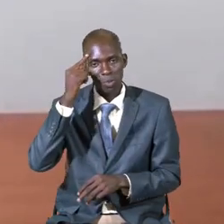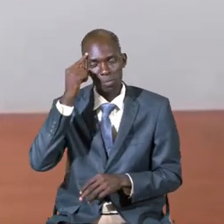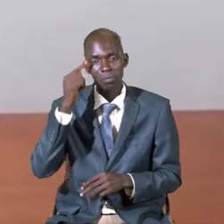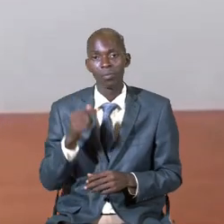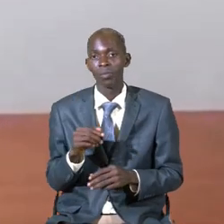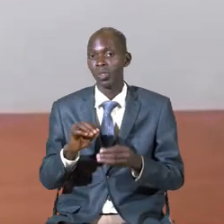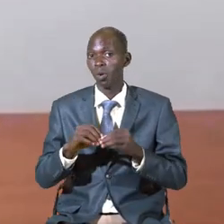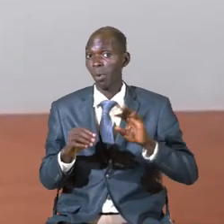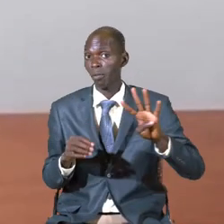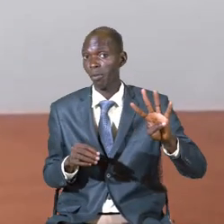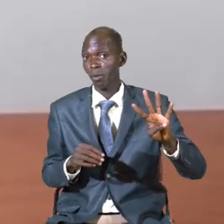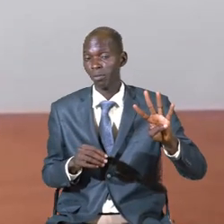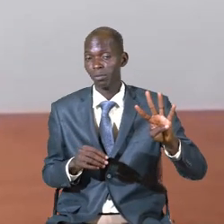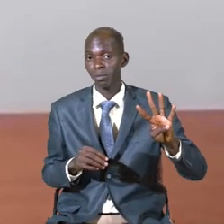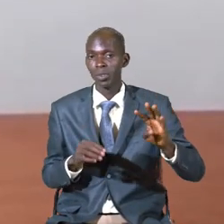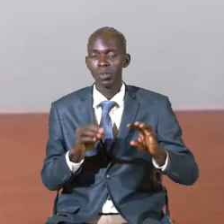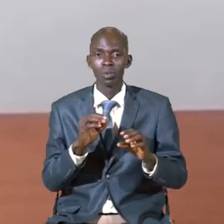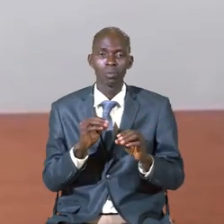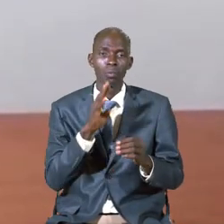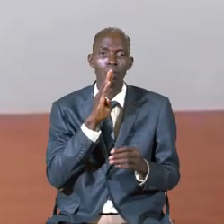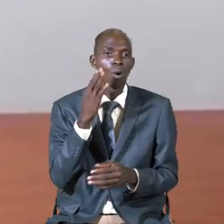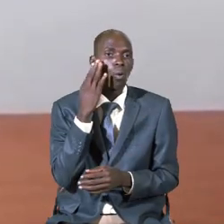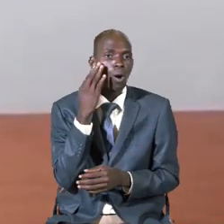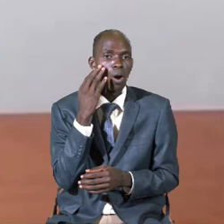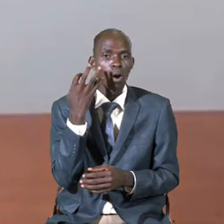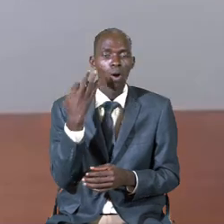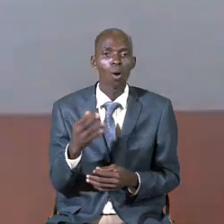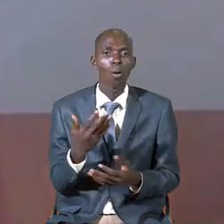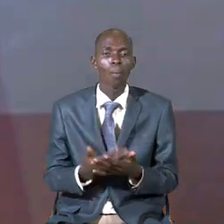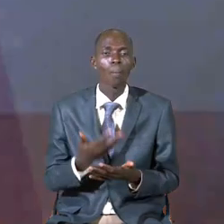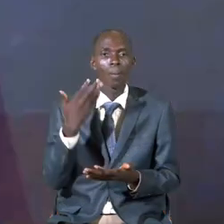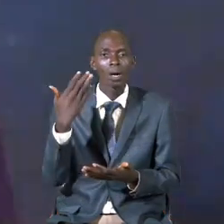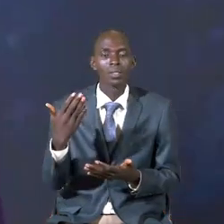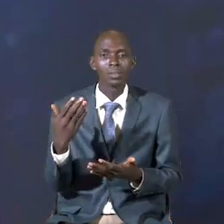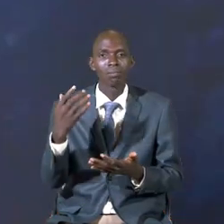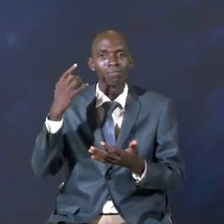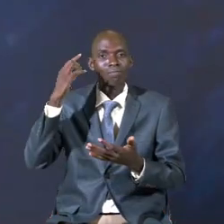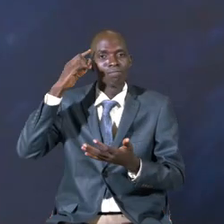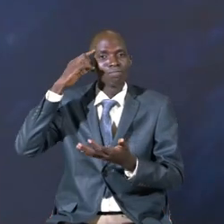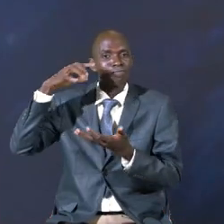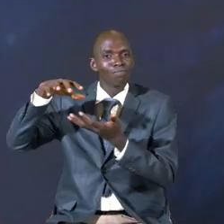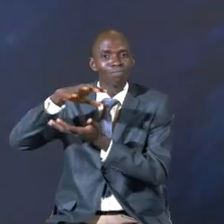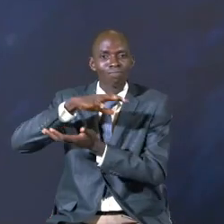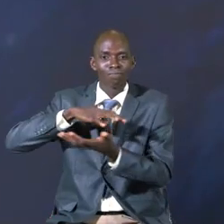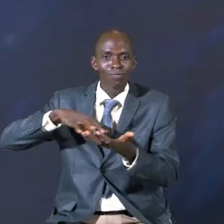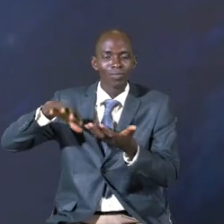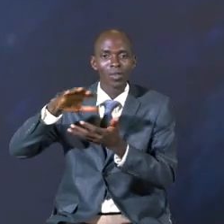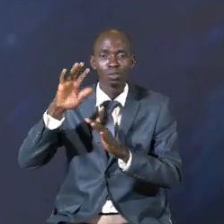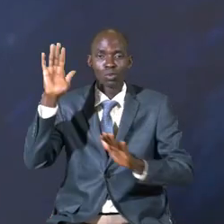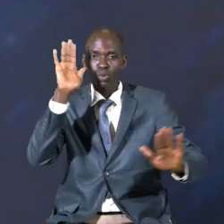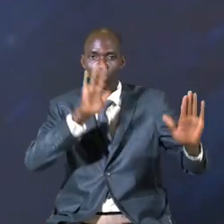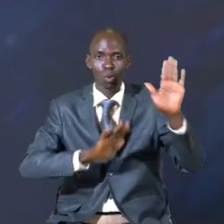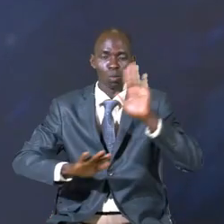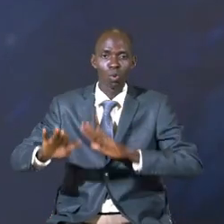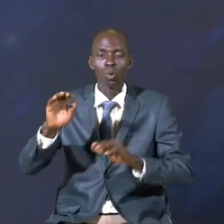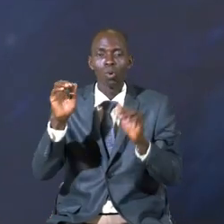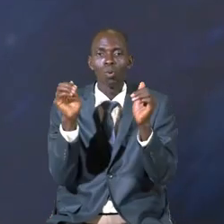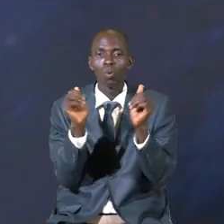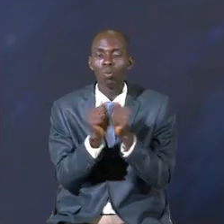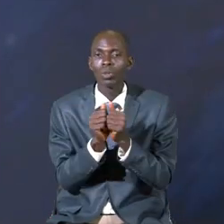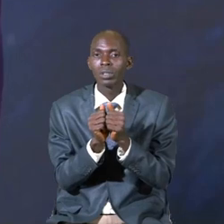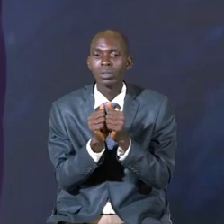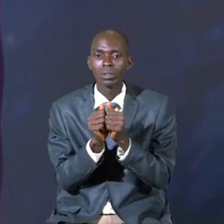beware of buying traumatizing troubles with tempestuous